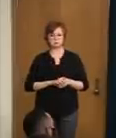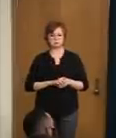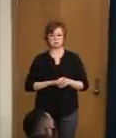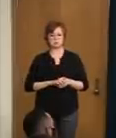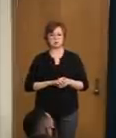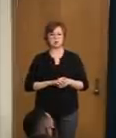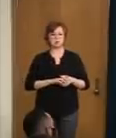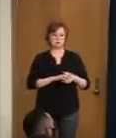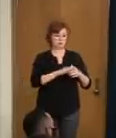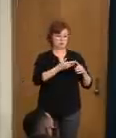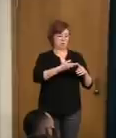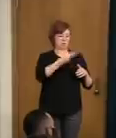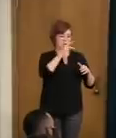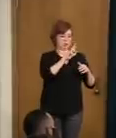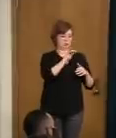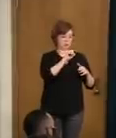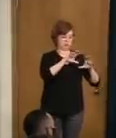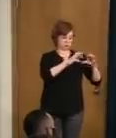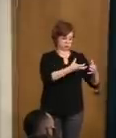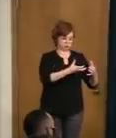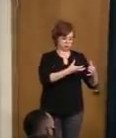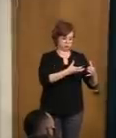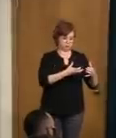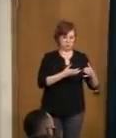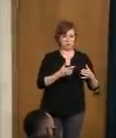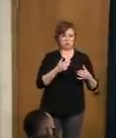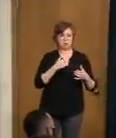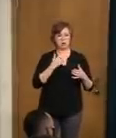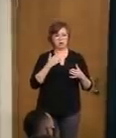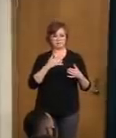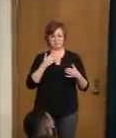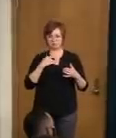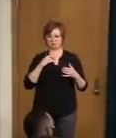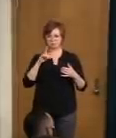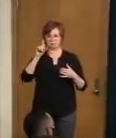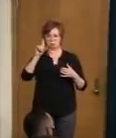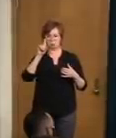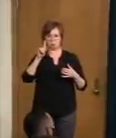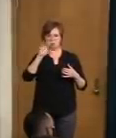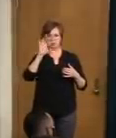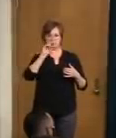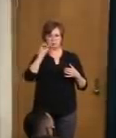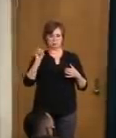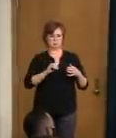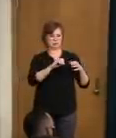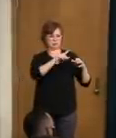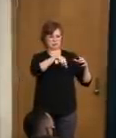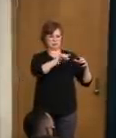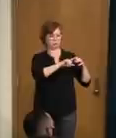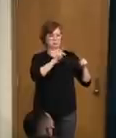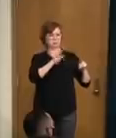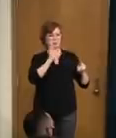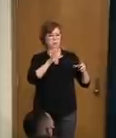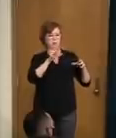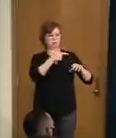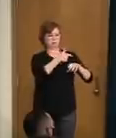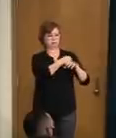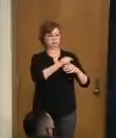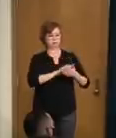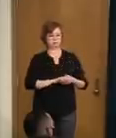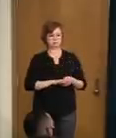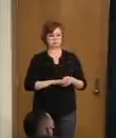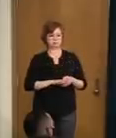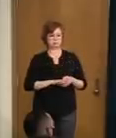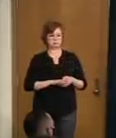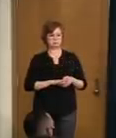risk population, I would really look to 100% uptake. Long-term care residents, it's really rare for someone to have a contraindication